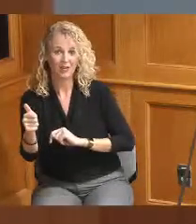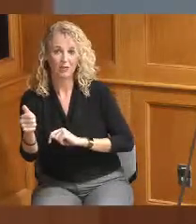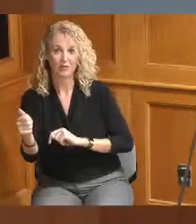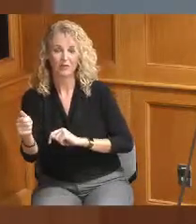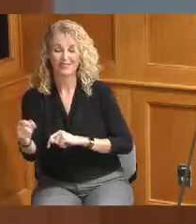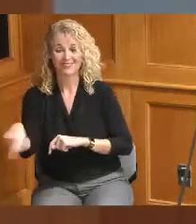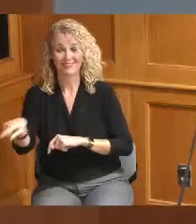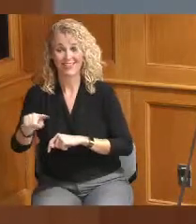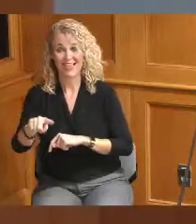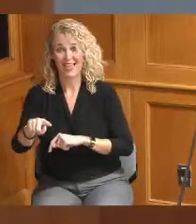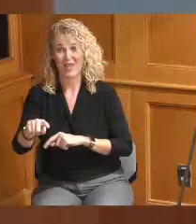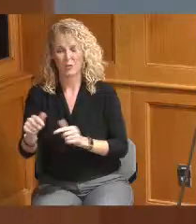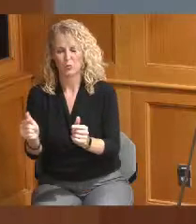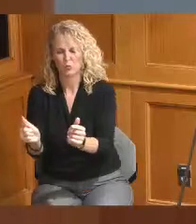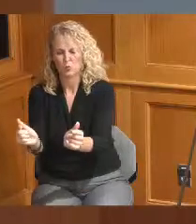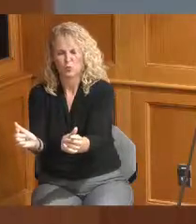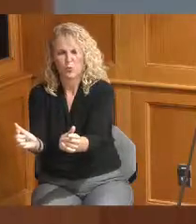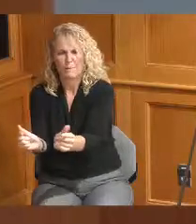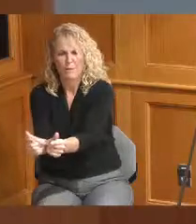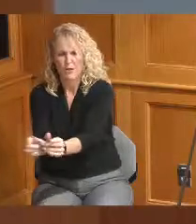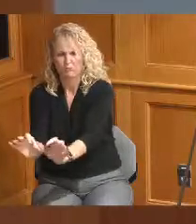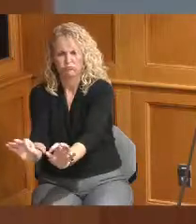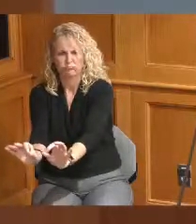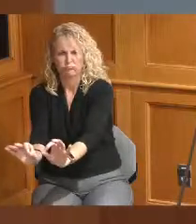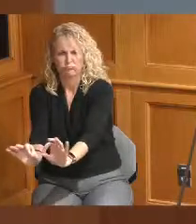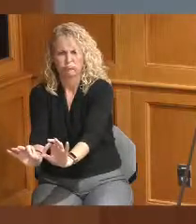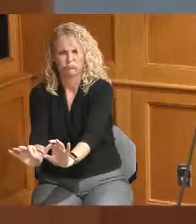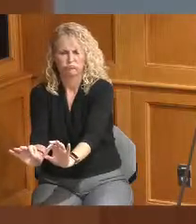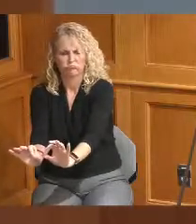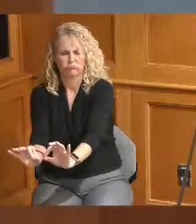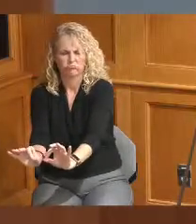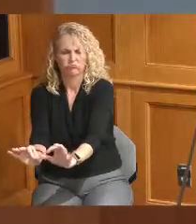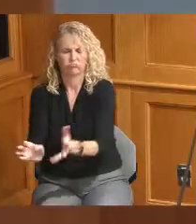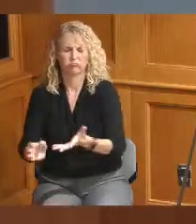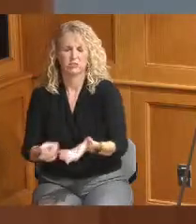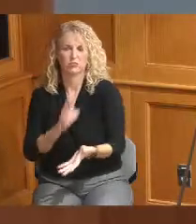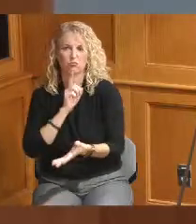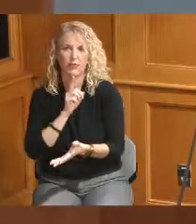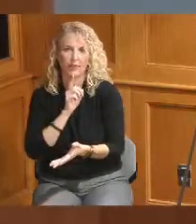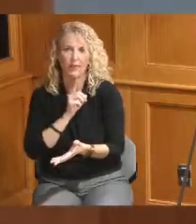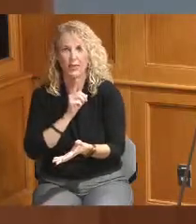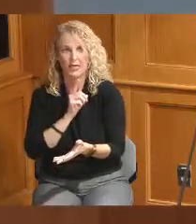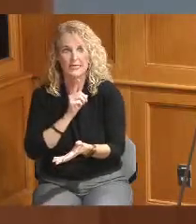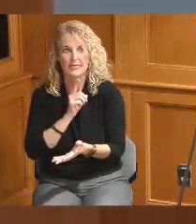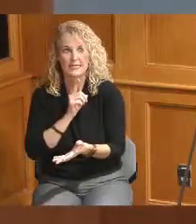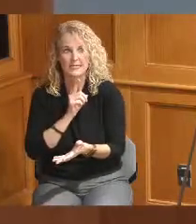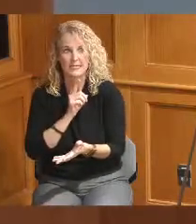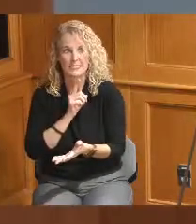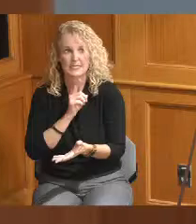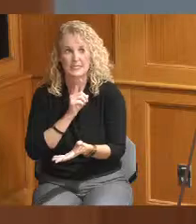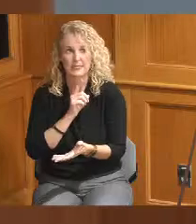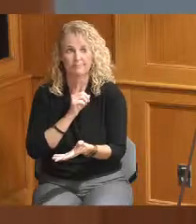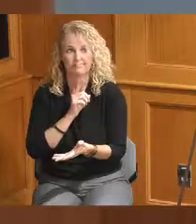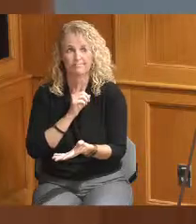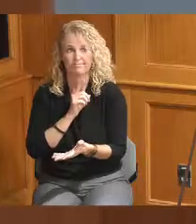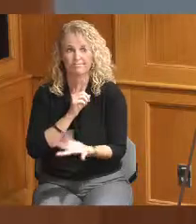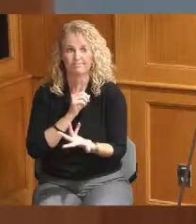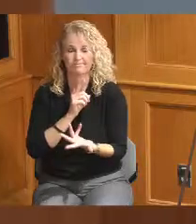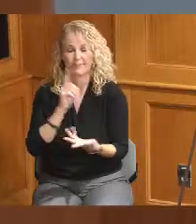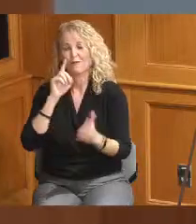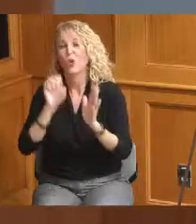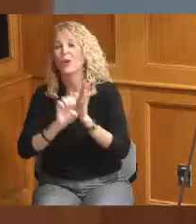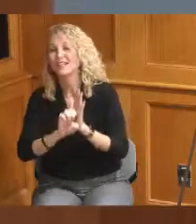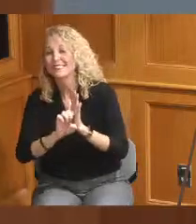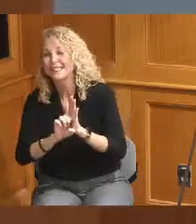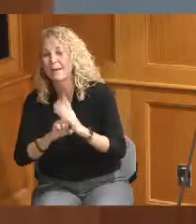are extremely small percentage of our business, which is the person who I like